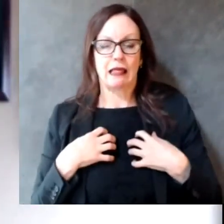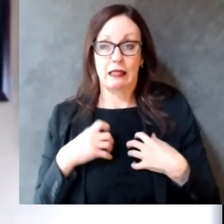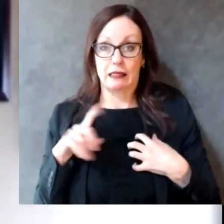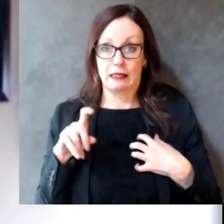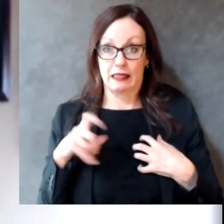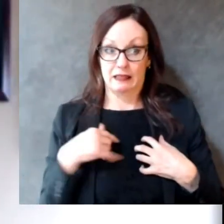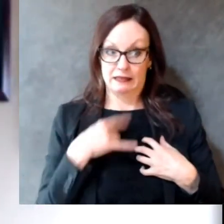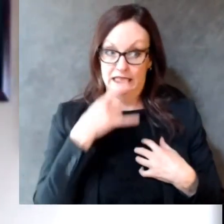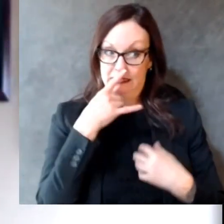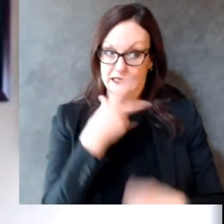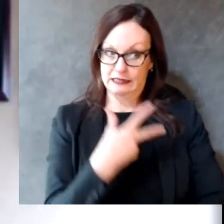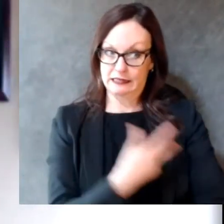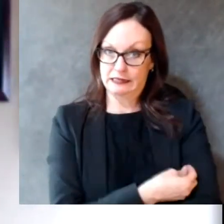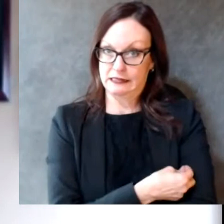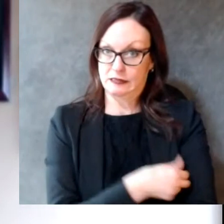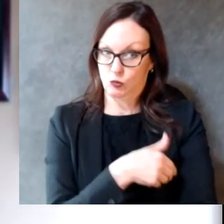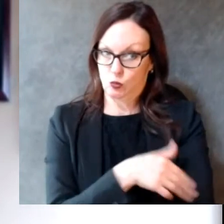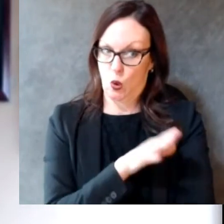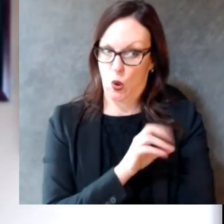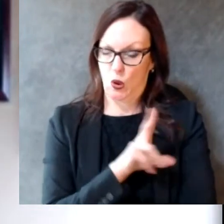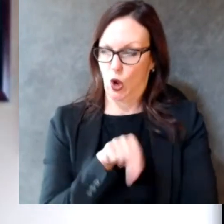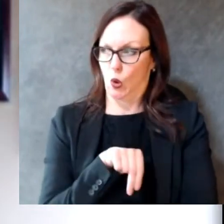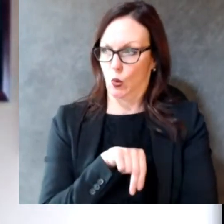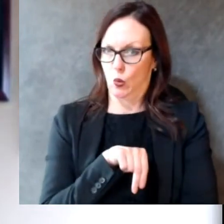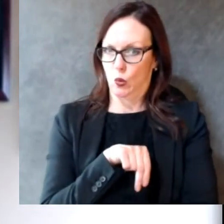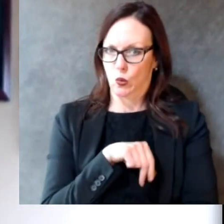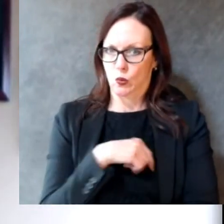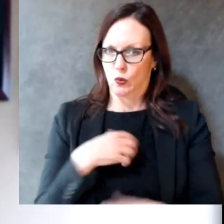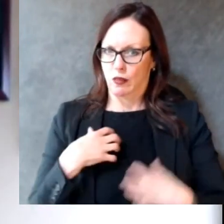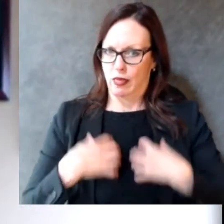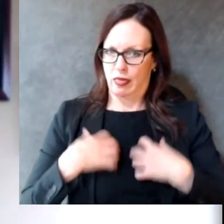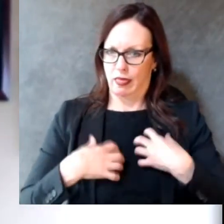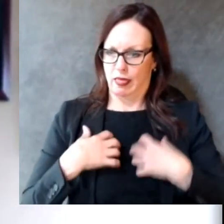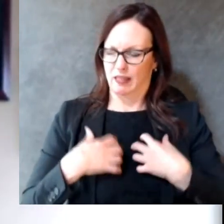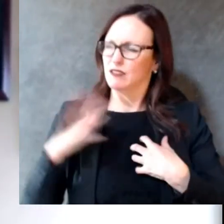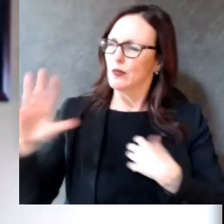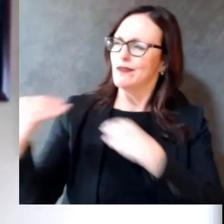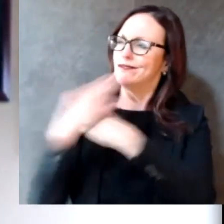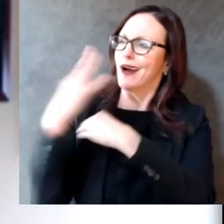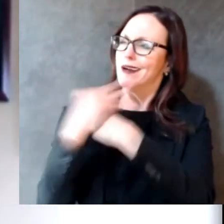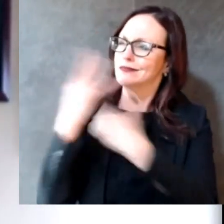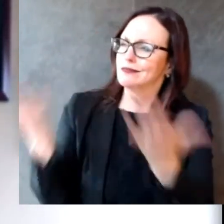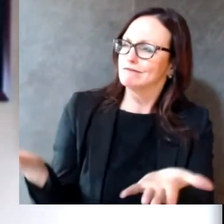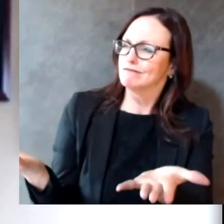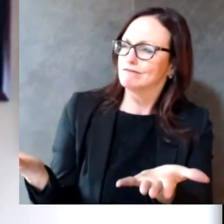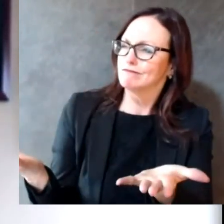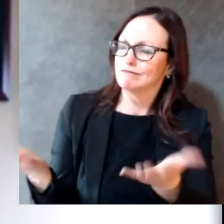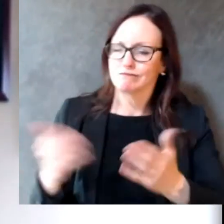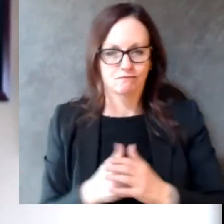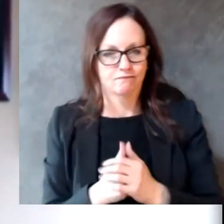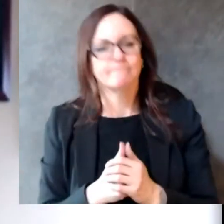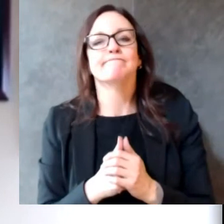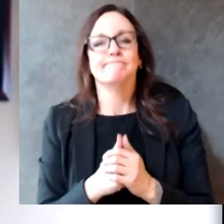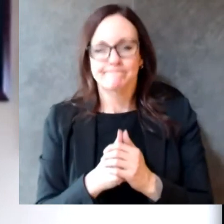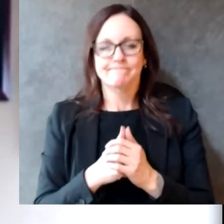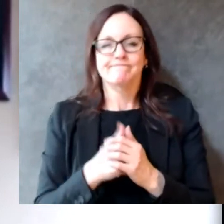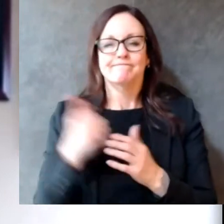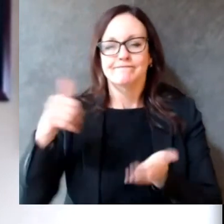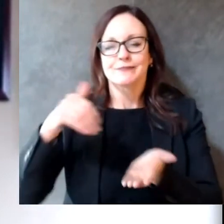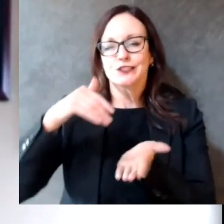As I started to say before, I think the first step is to watch this process play